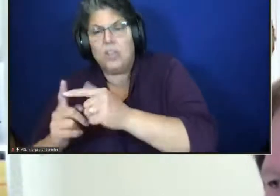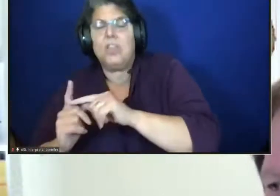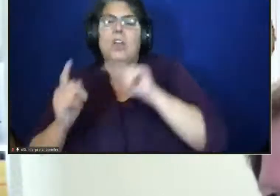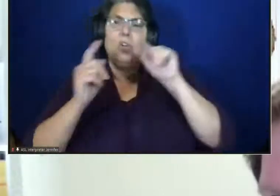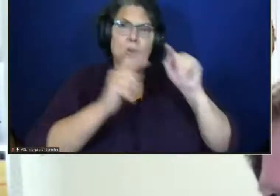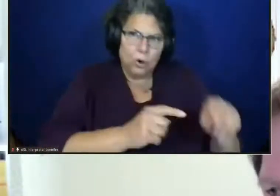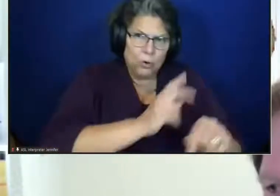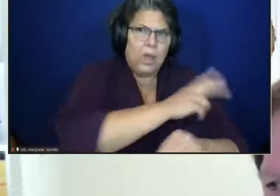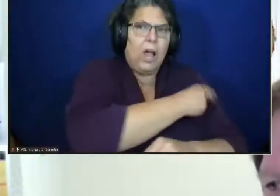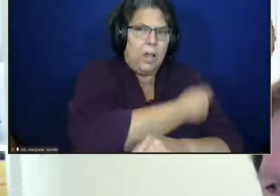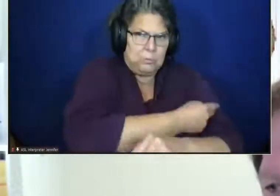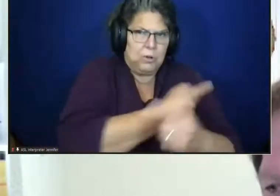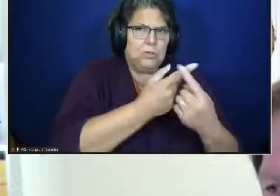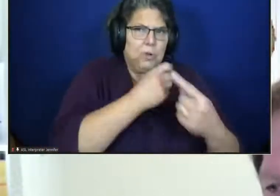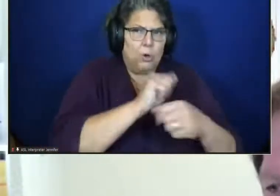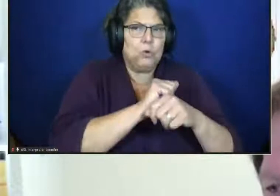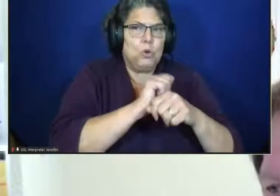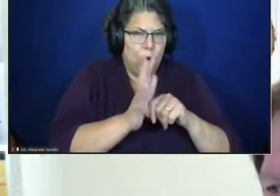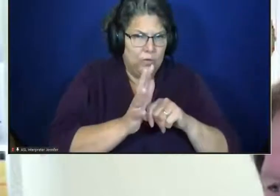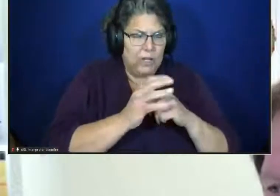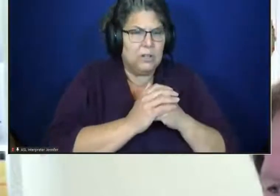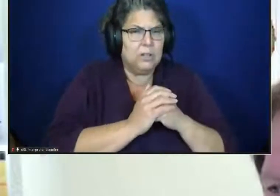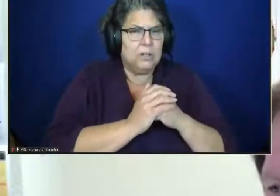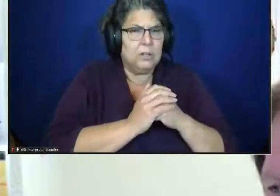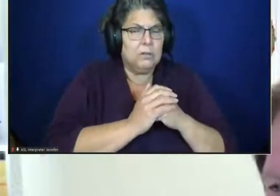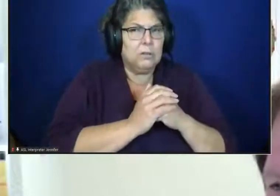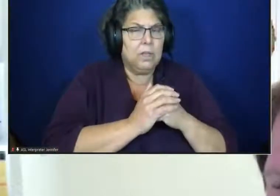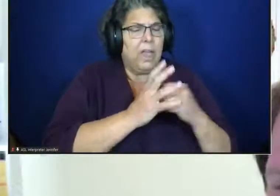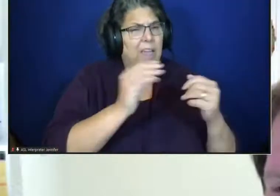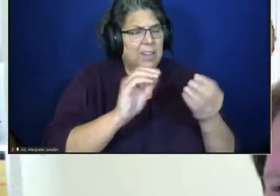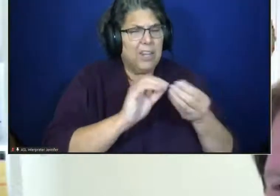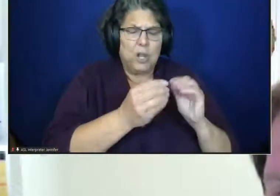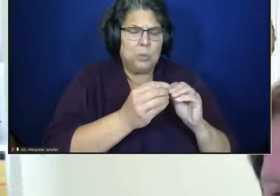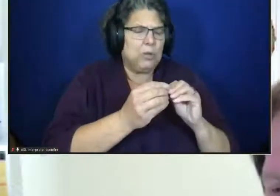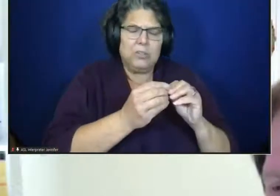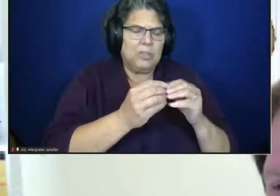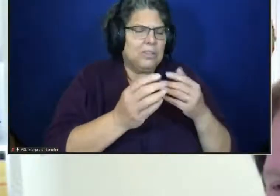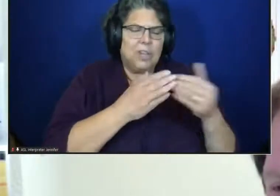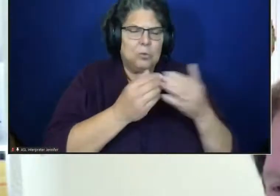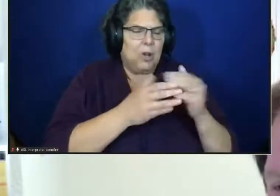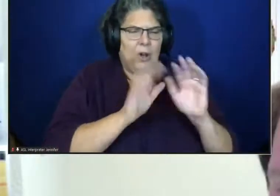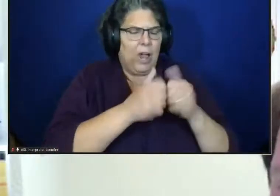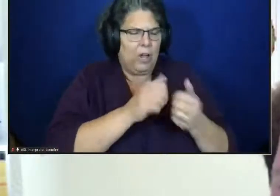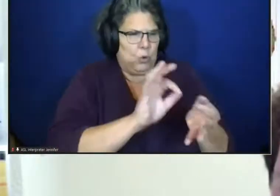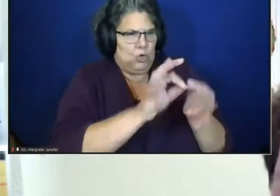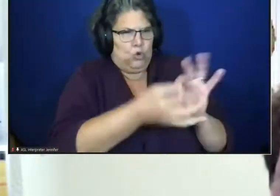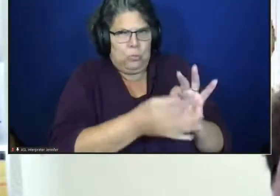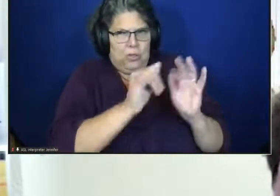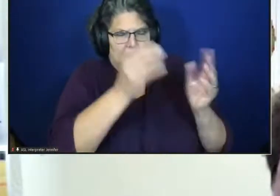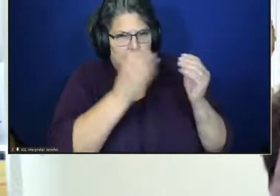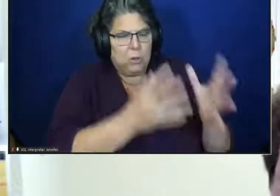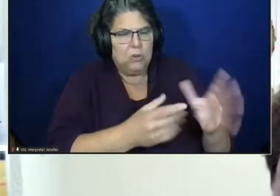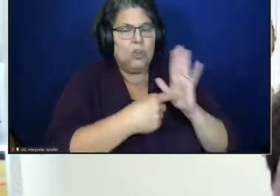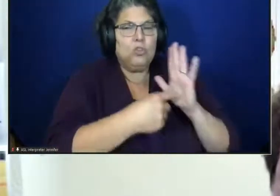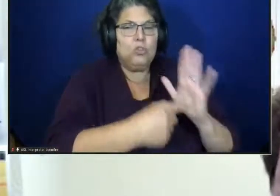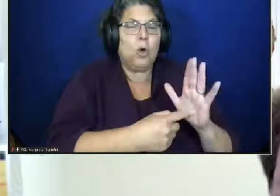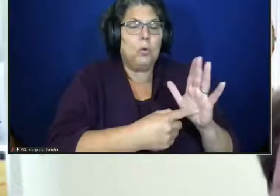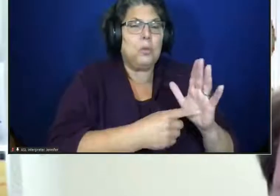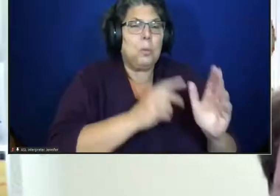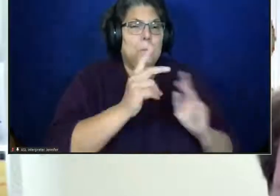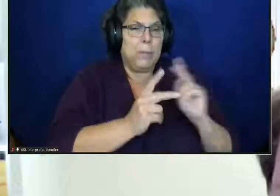COVID. And the numbers actually continue, whichever way we look at it, to show that the immunity that comes